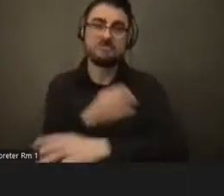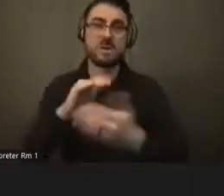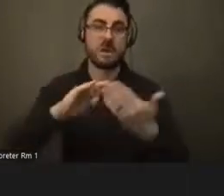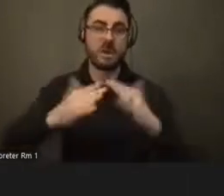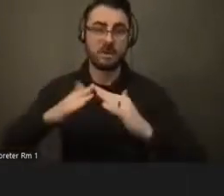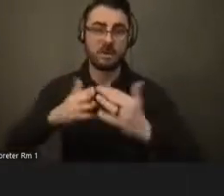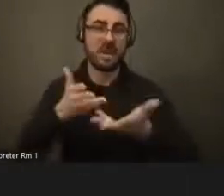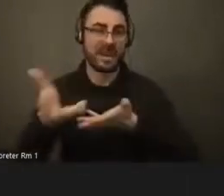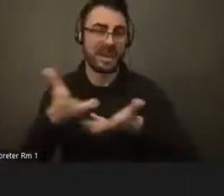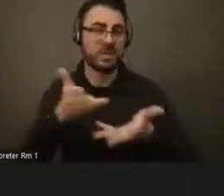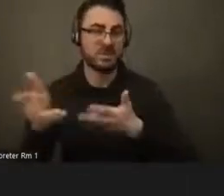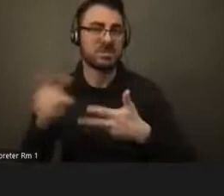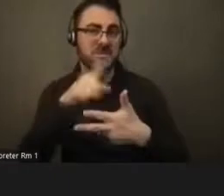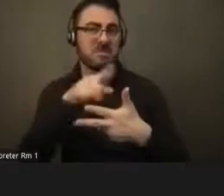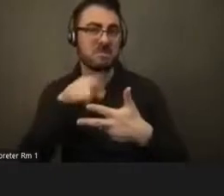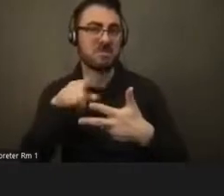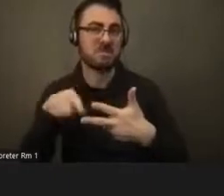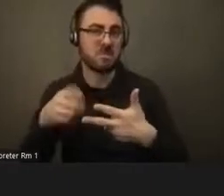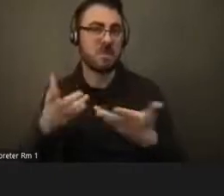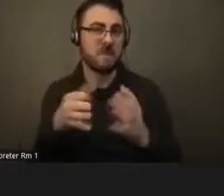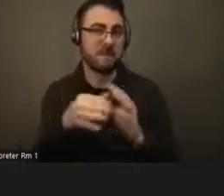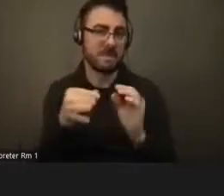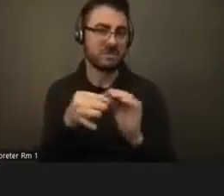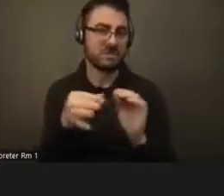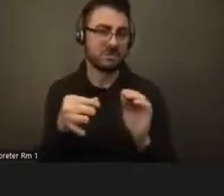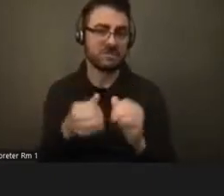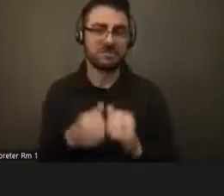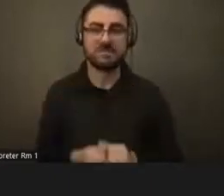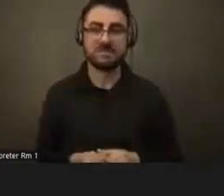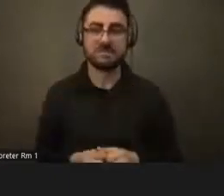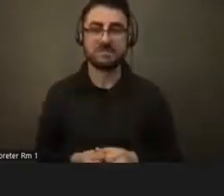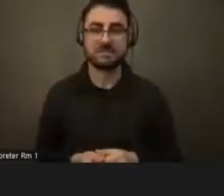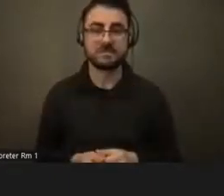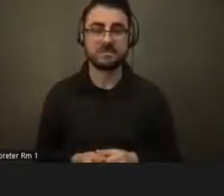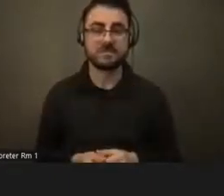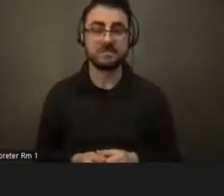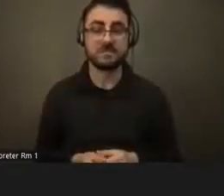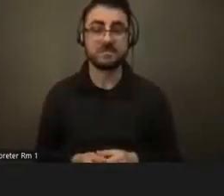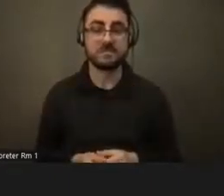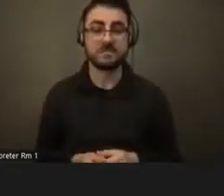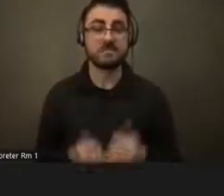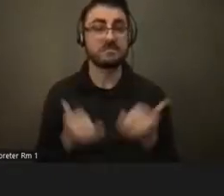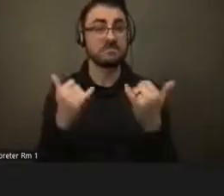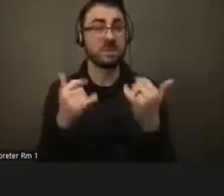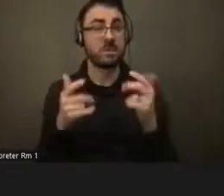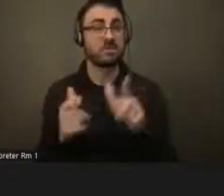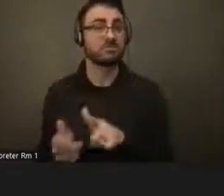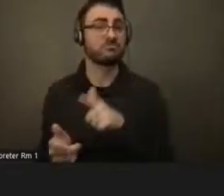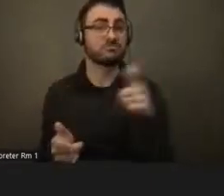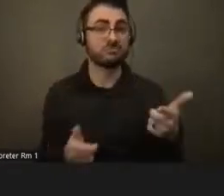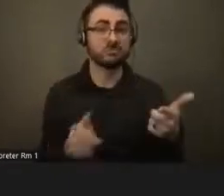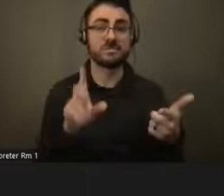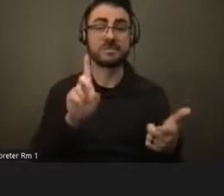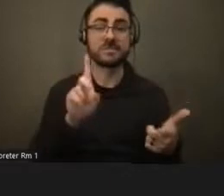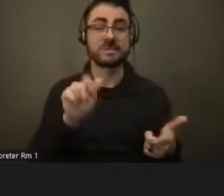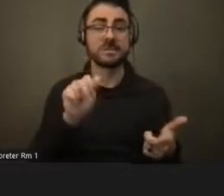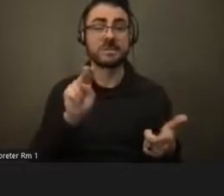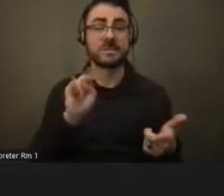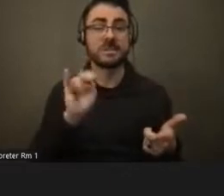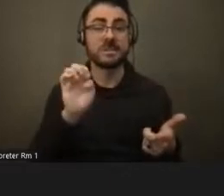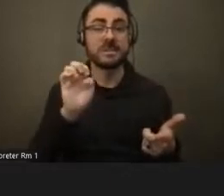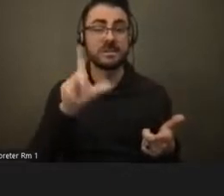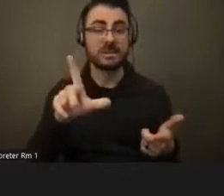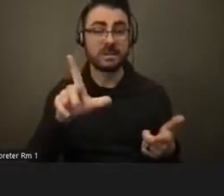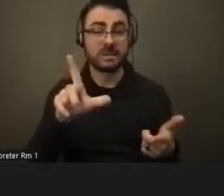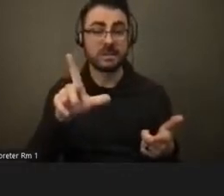three I wanted to mention. And now I'd really like to turn it back to Daniel so that he can foster